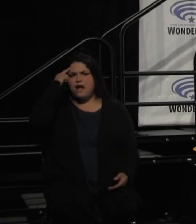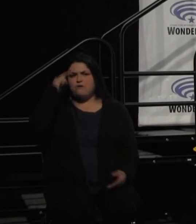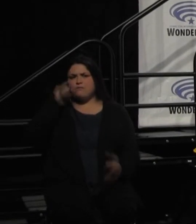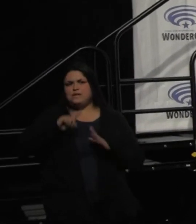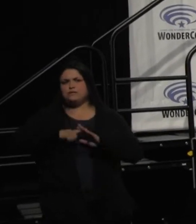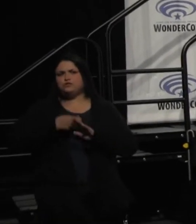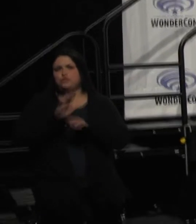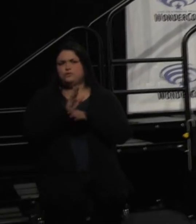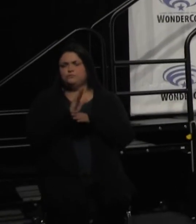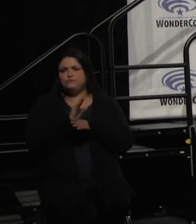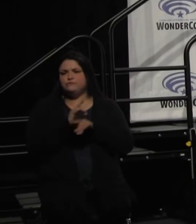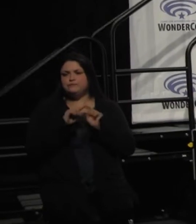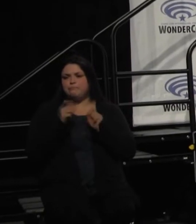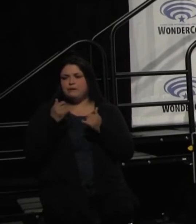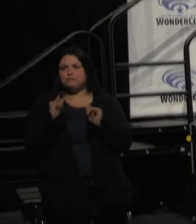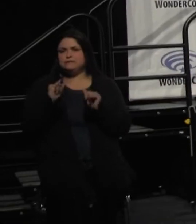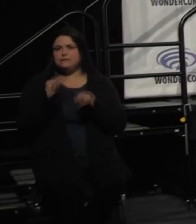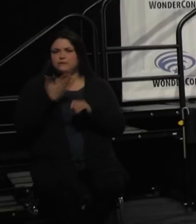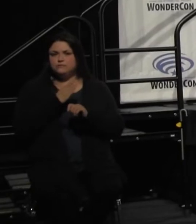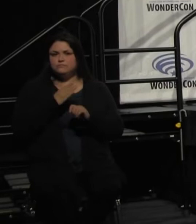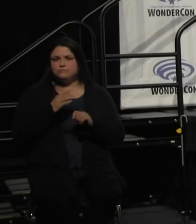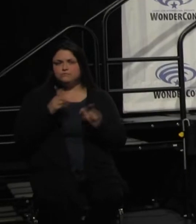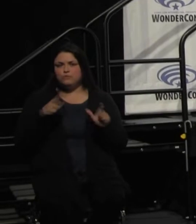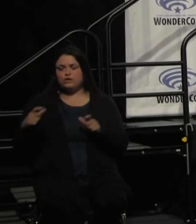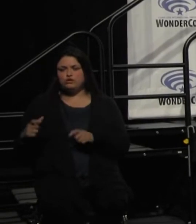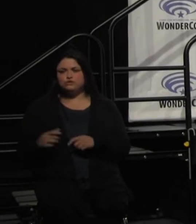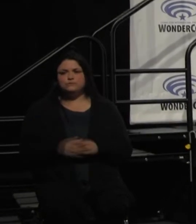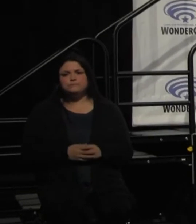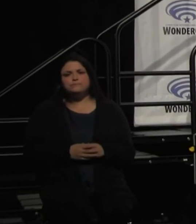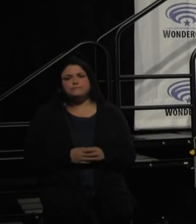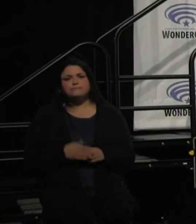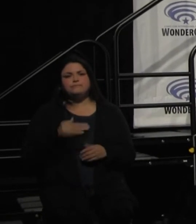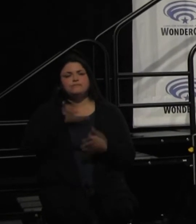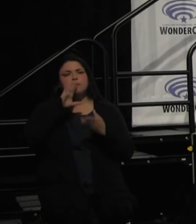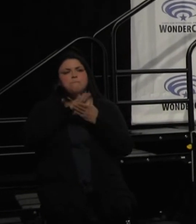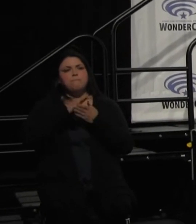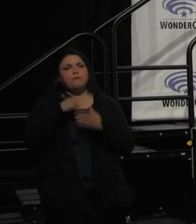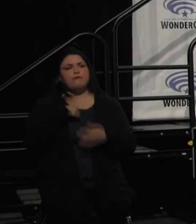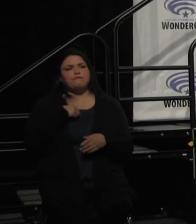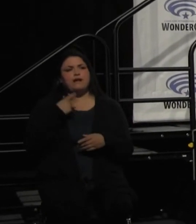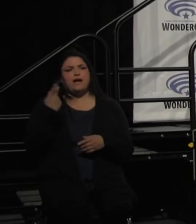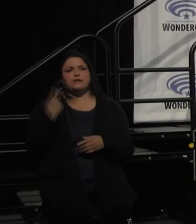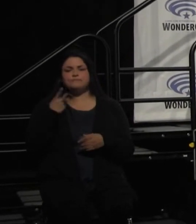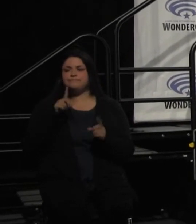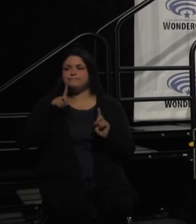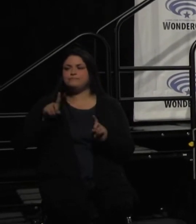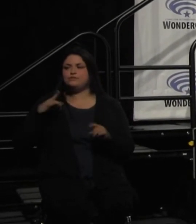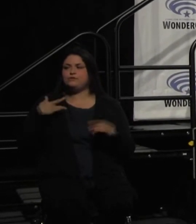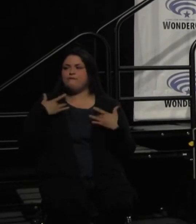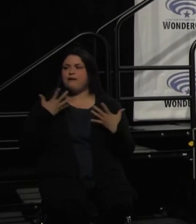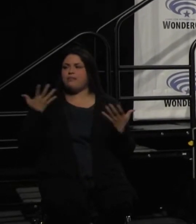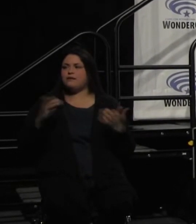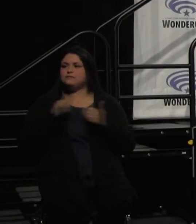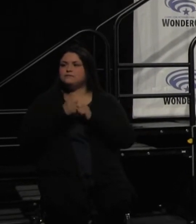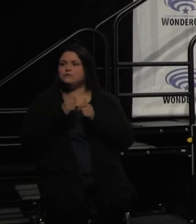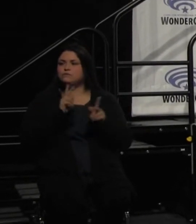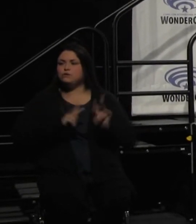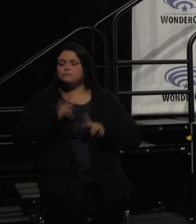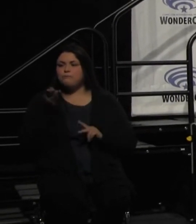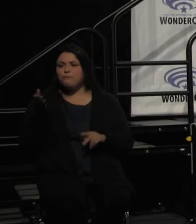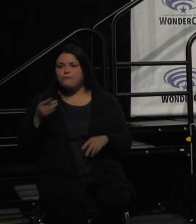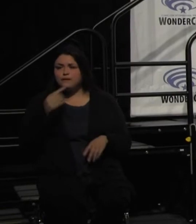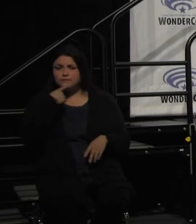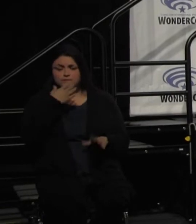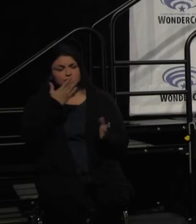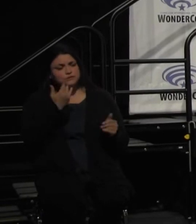were still in records. And so my wife and I went to some event. A lot of sports people were there. I said, you want a